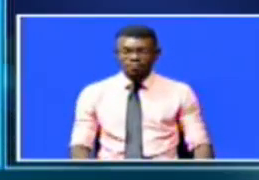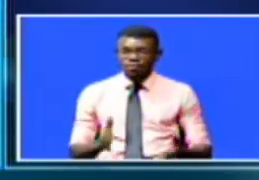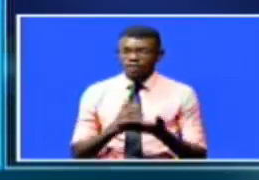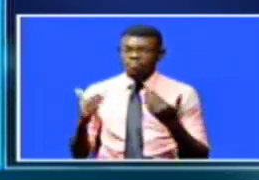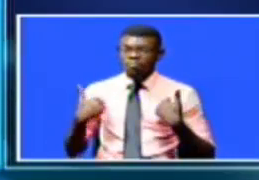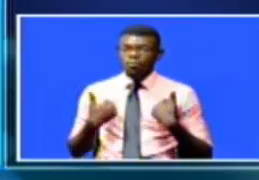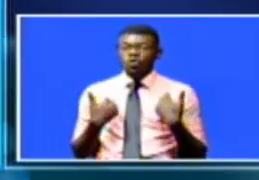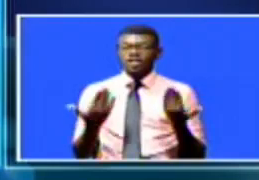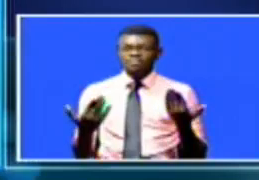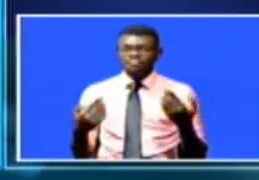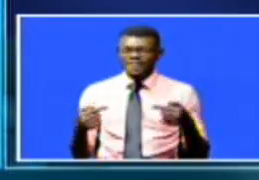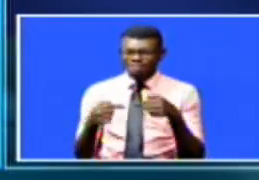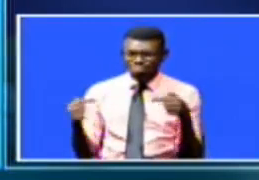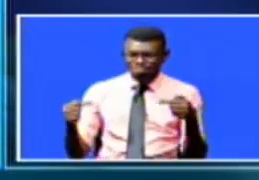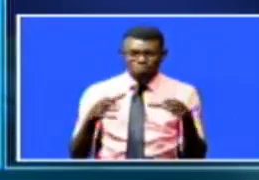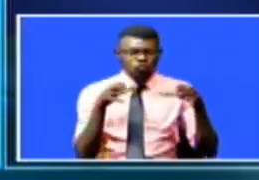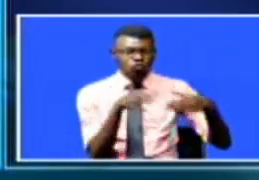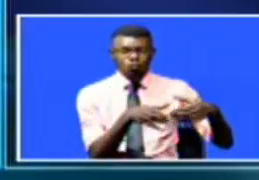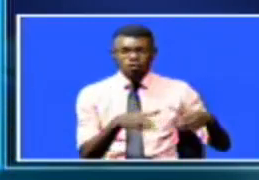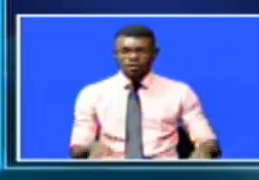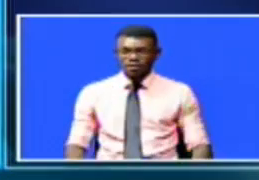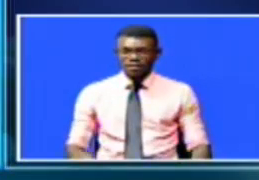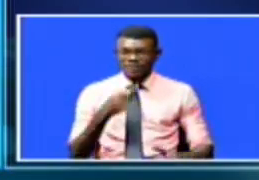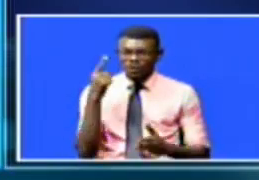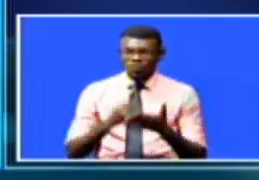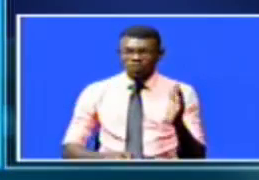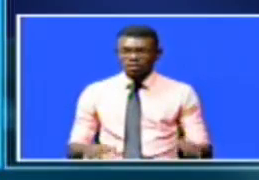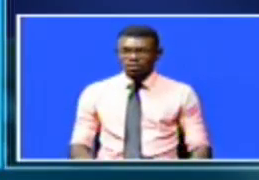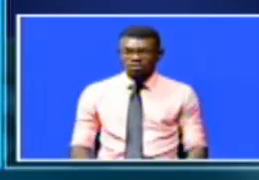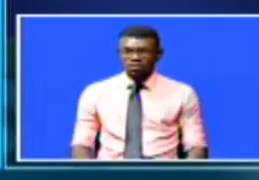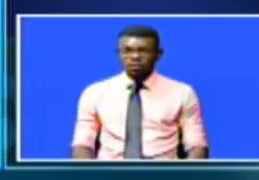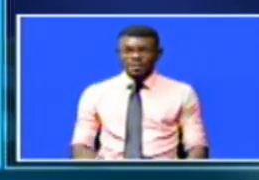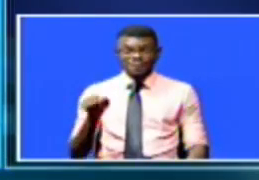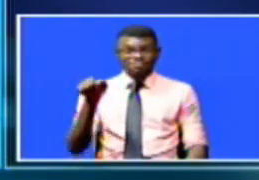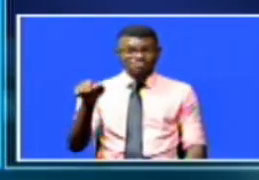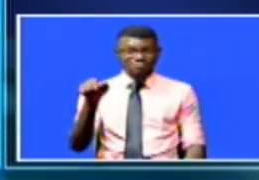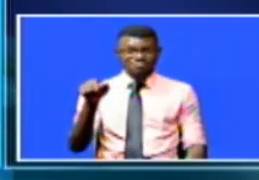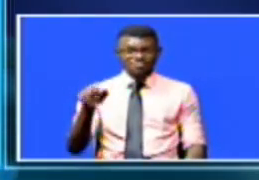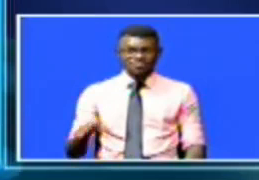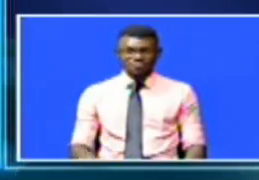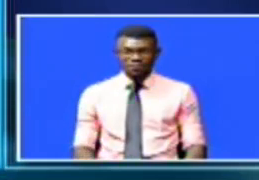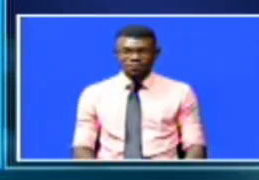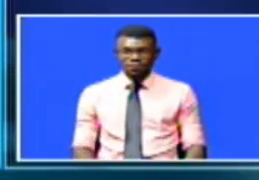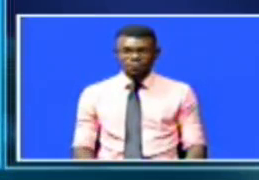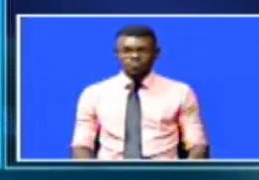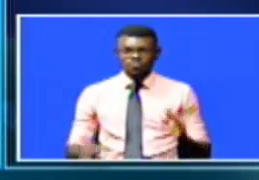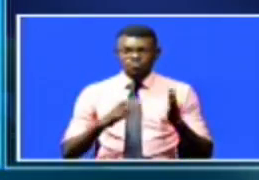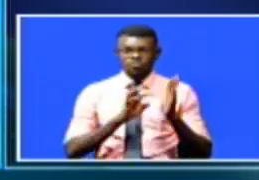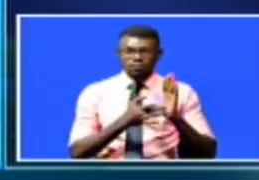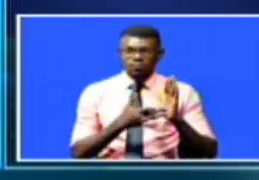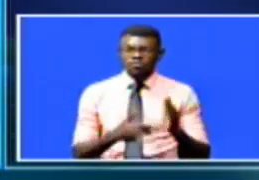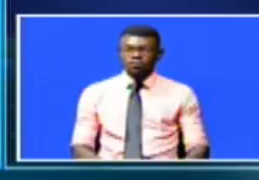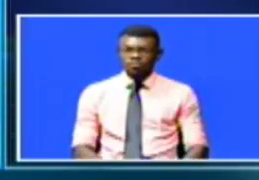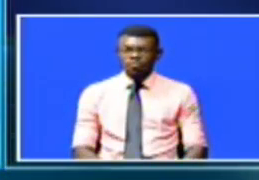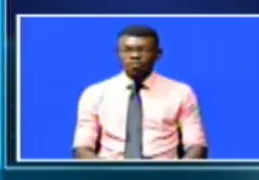say detractors want to be the devil's advocates, that what is happening could be the machinations of your